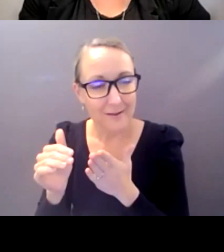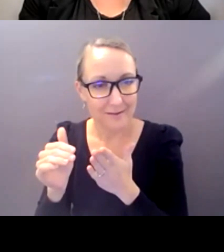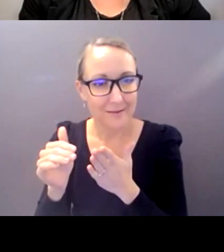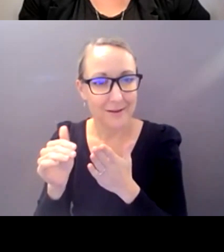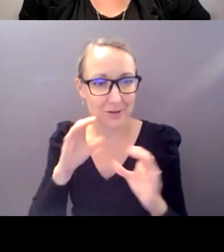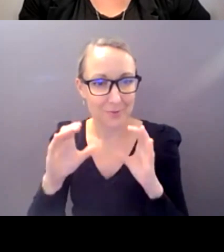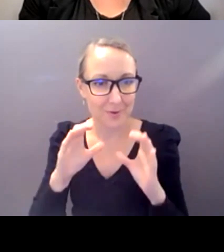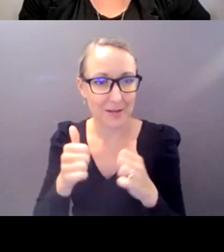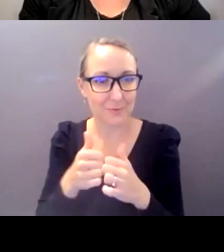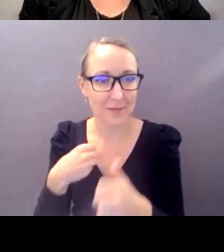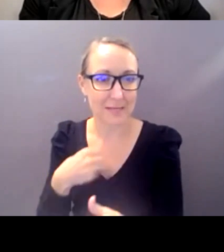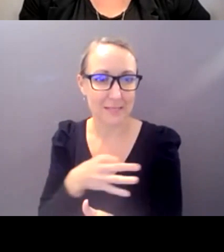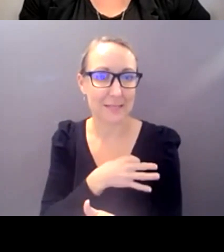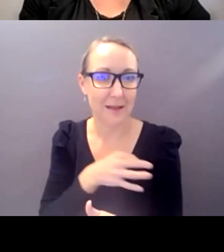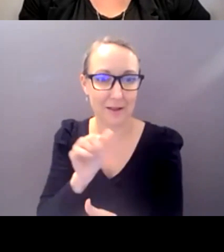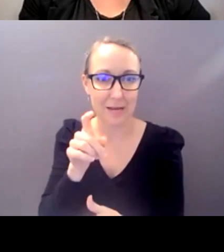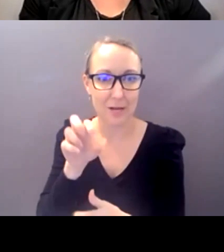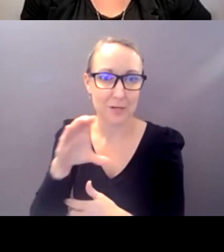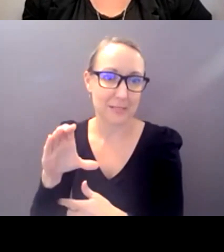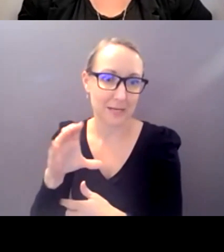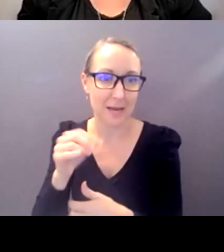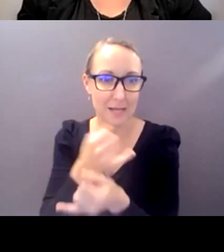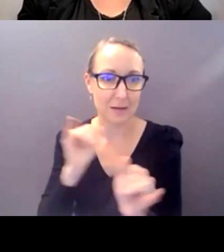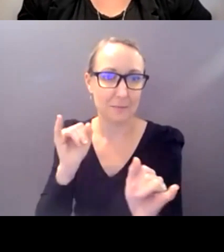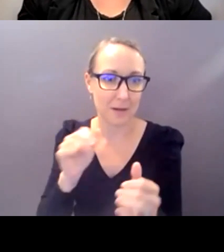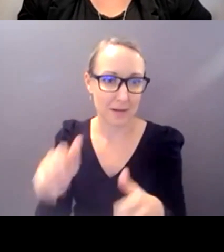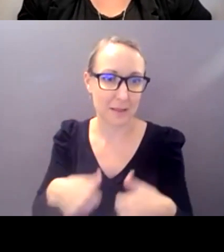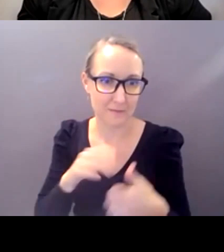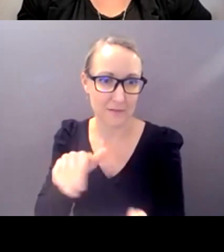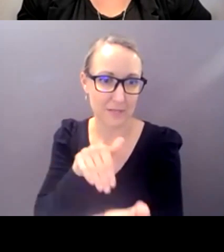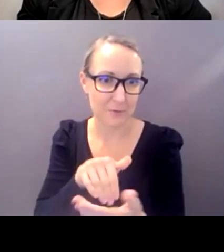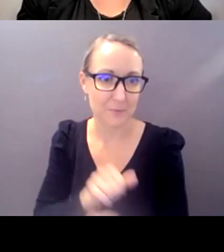that's over the ADRC at our independent living center.